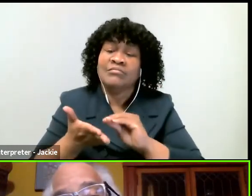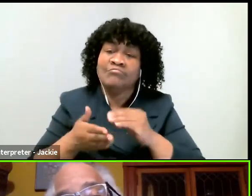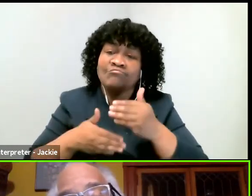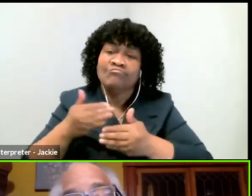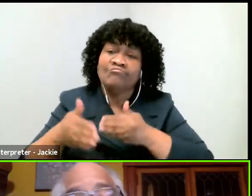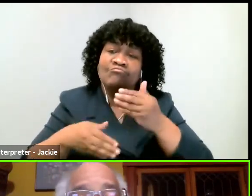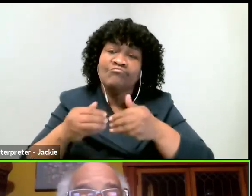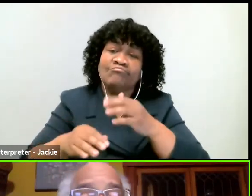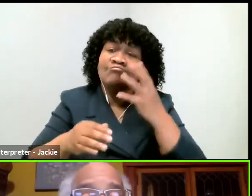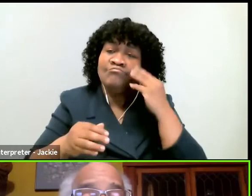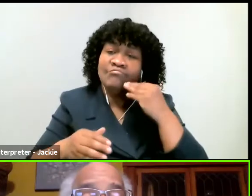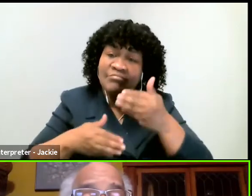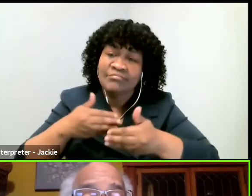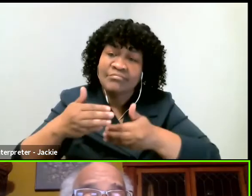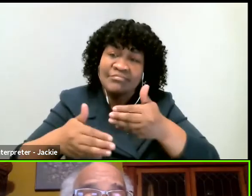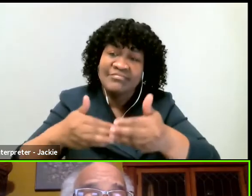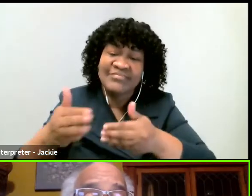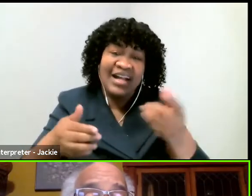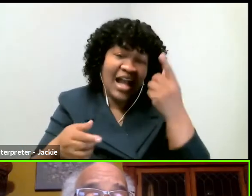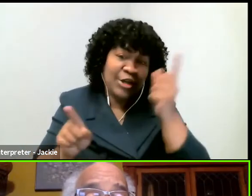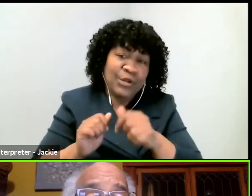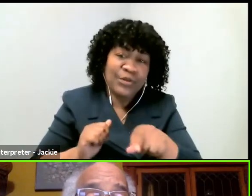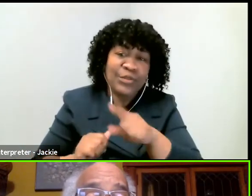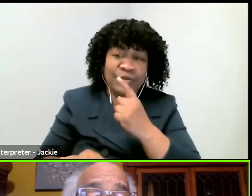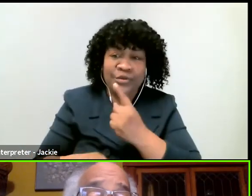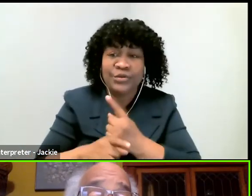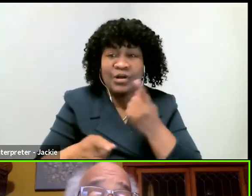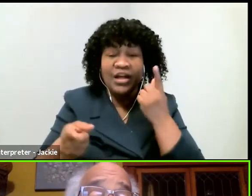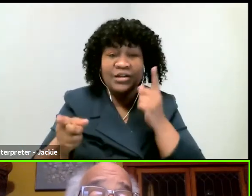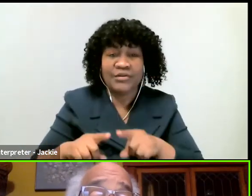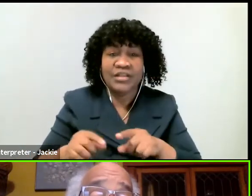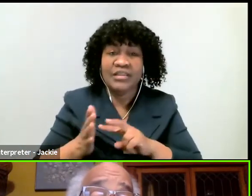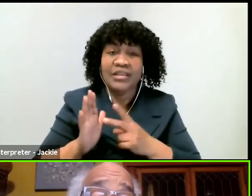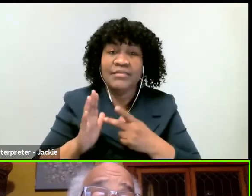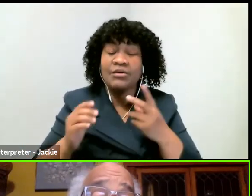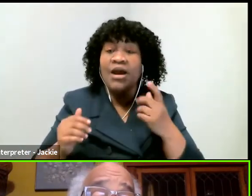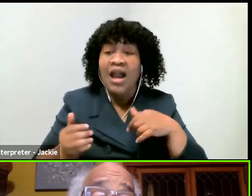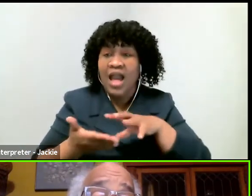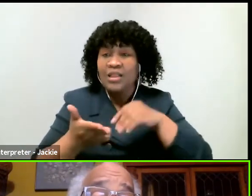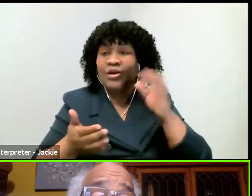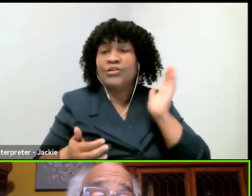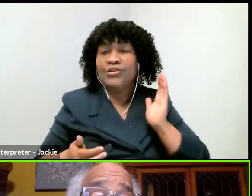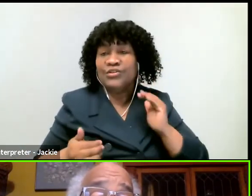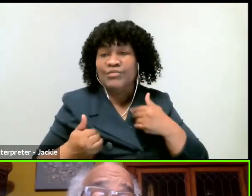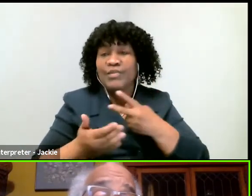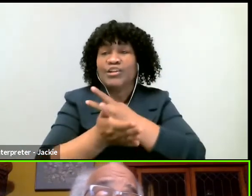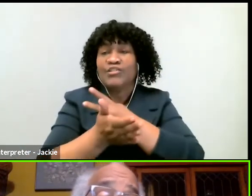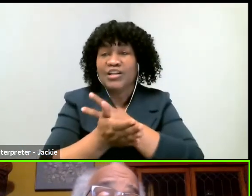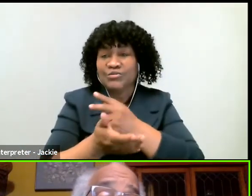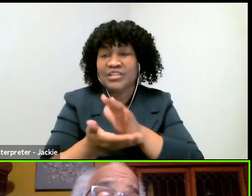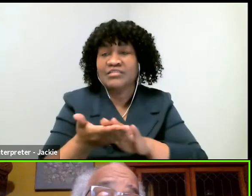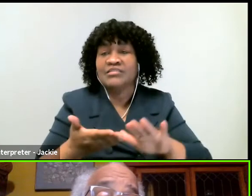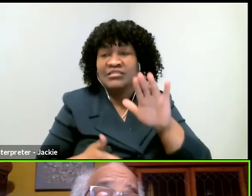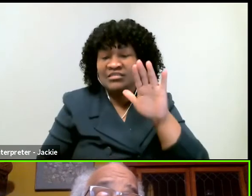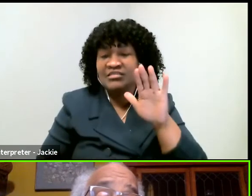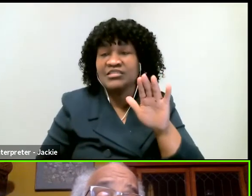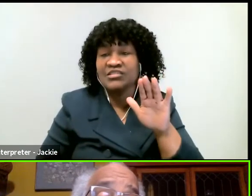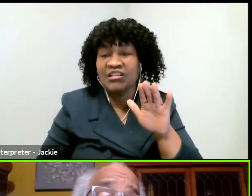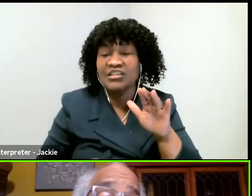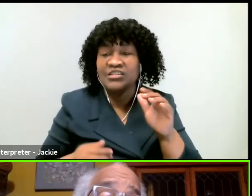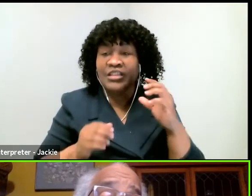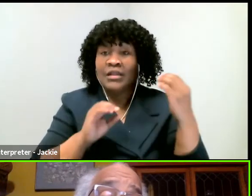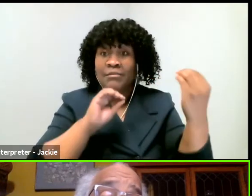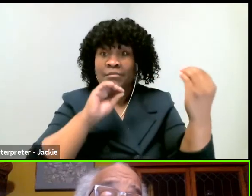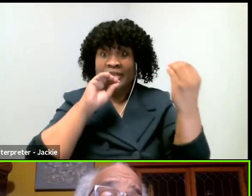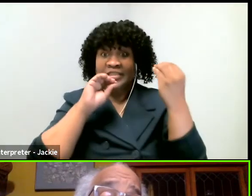Yeah, I couldn't agree more. I mean, it's one of the things I did learn, you know, in graduate school from my teachers who